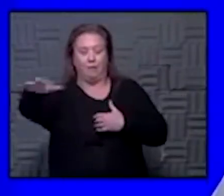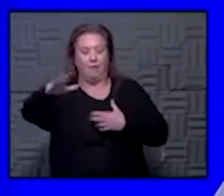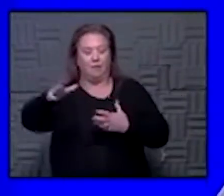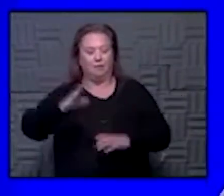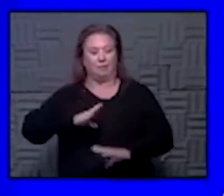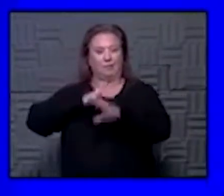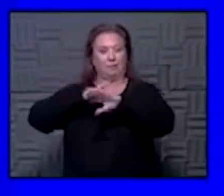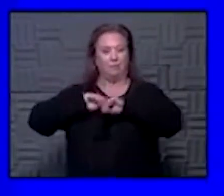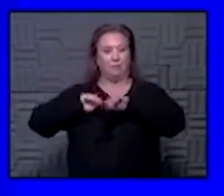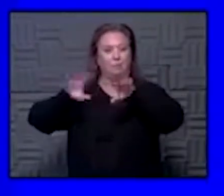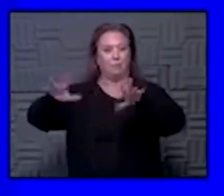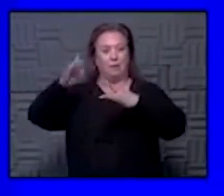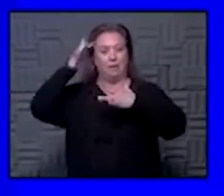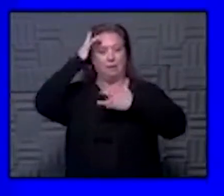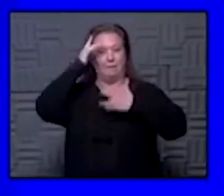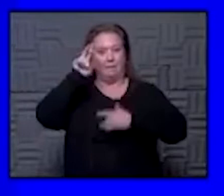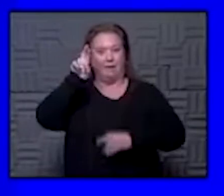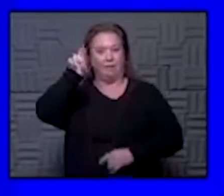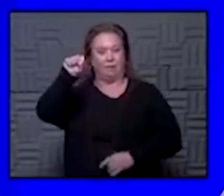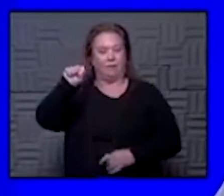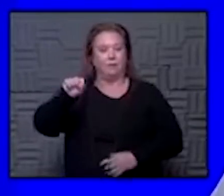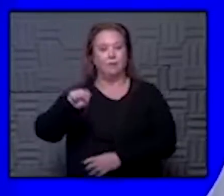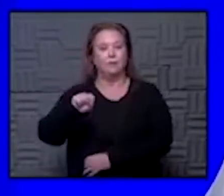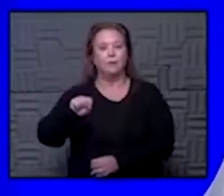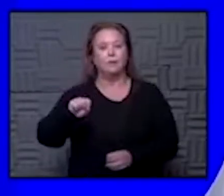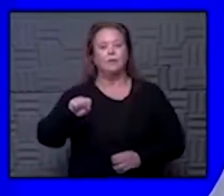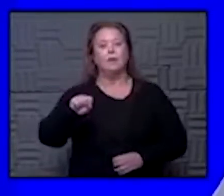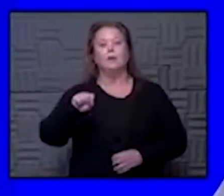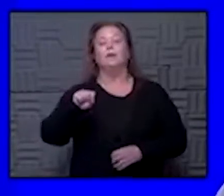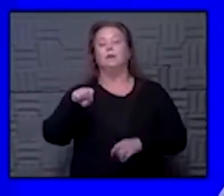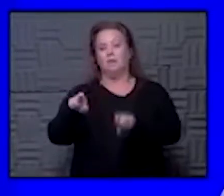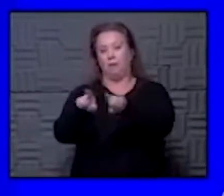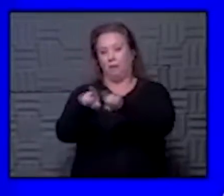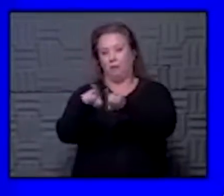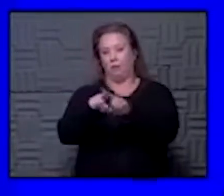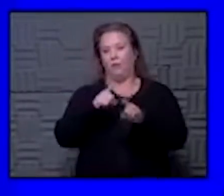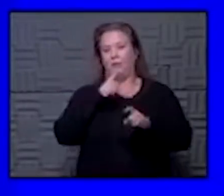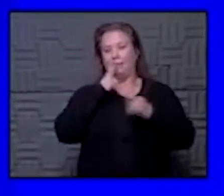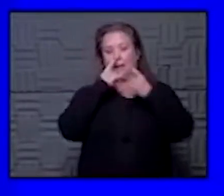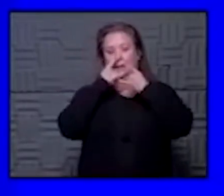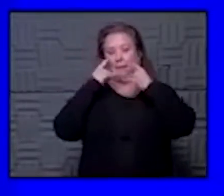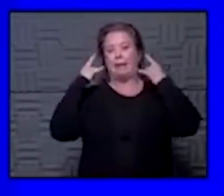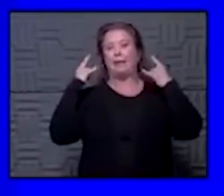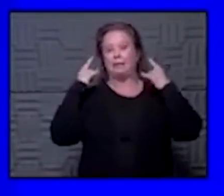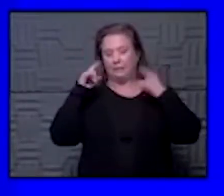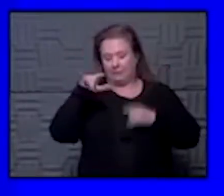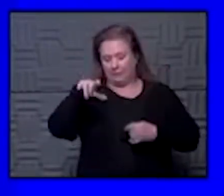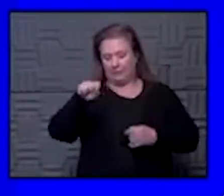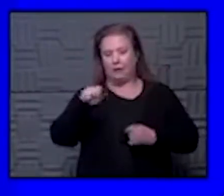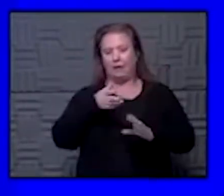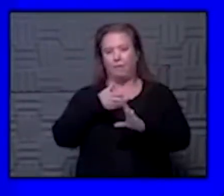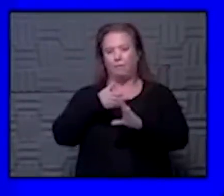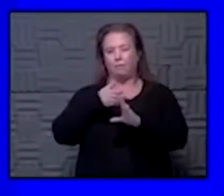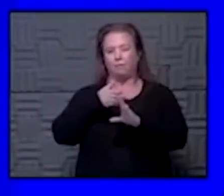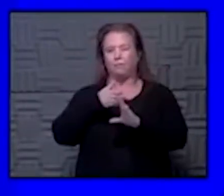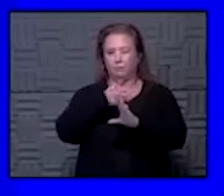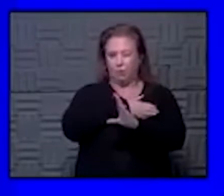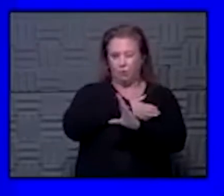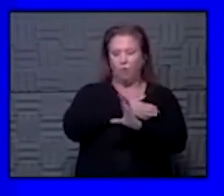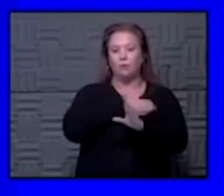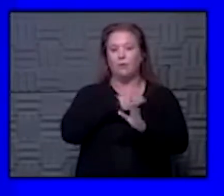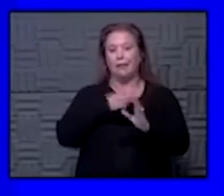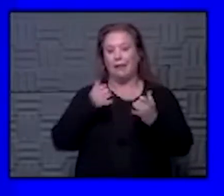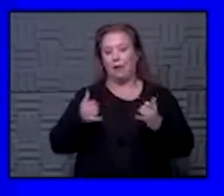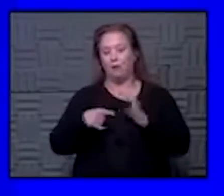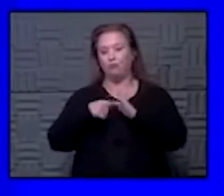spreading the virus into the environment. On top of that, though, we said that masks do and have previously shown to